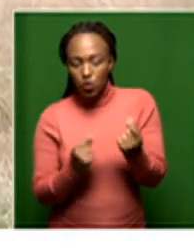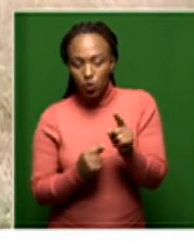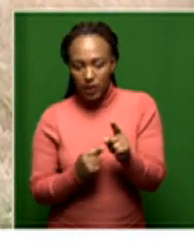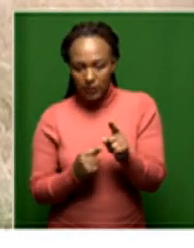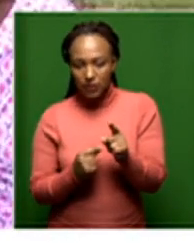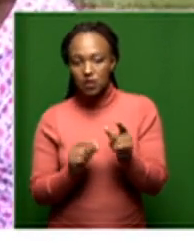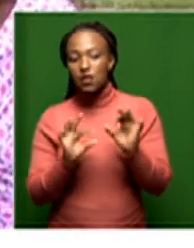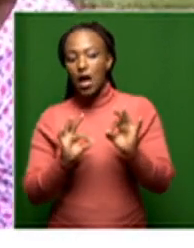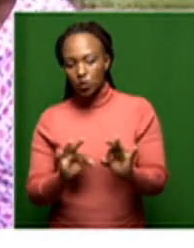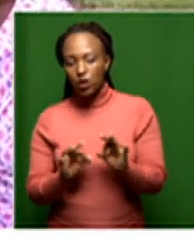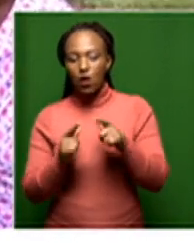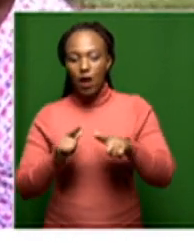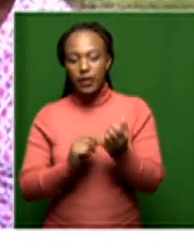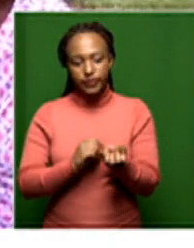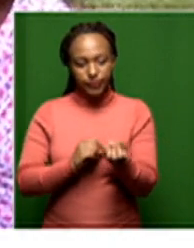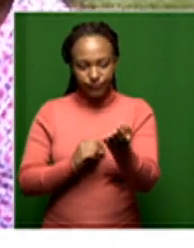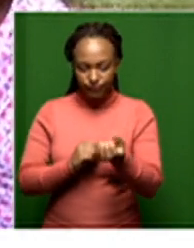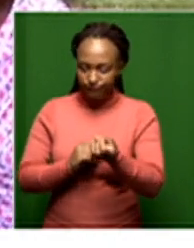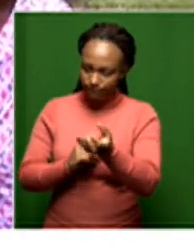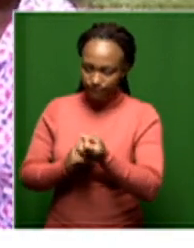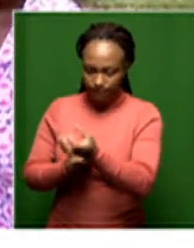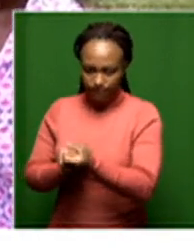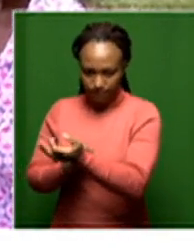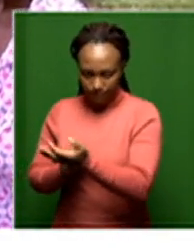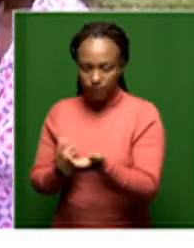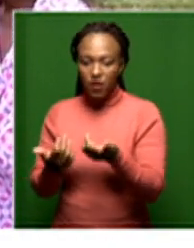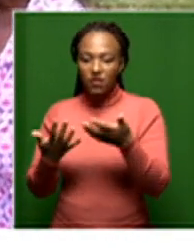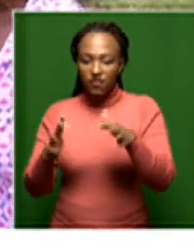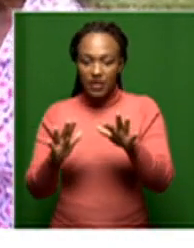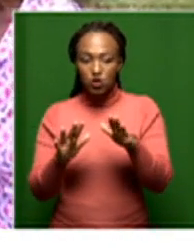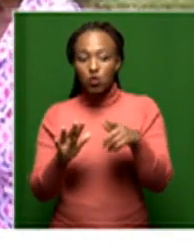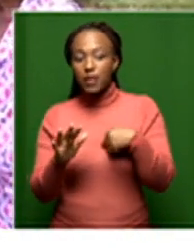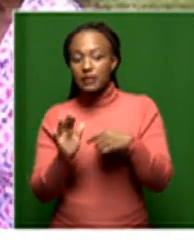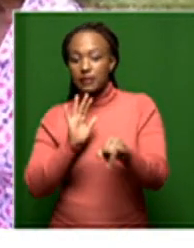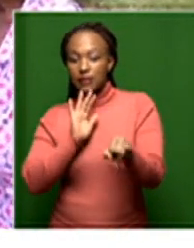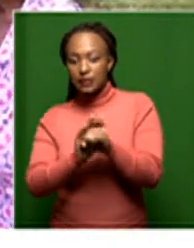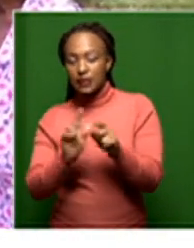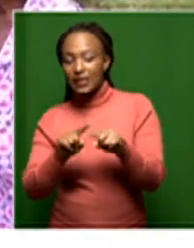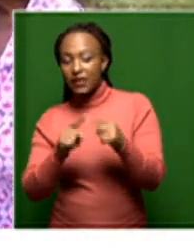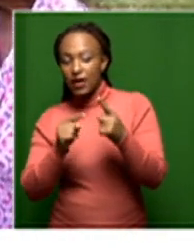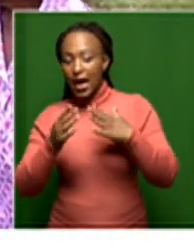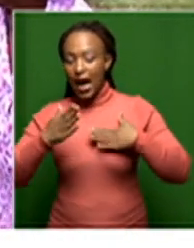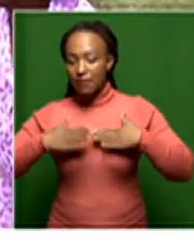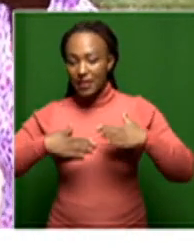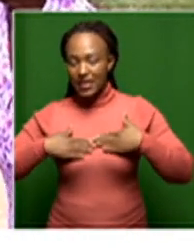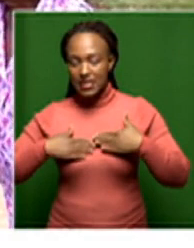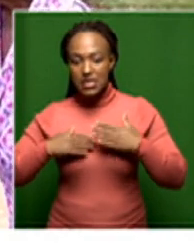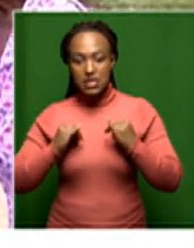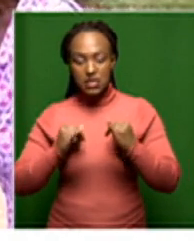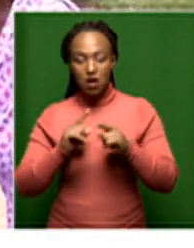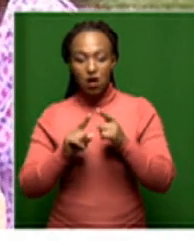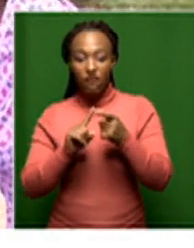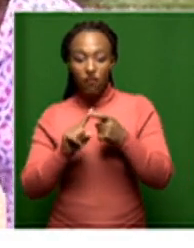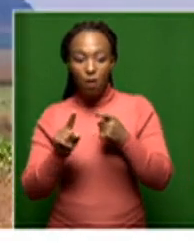this actual administrative process of expropriation. And one must distinguish here the administrative process of expropriation from